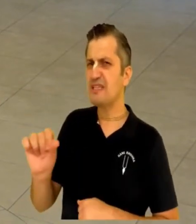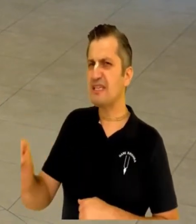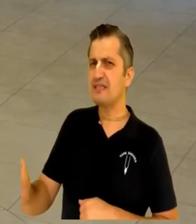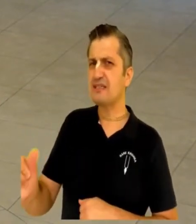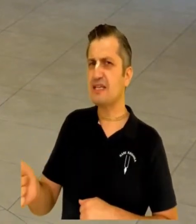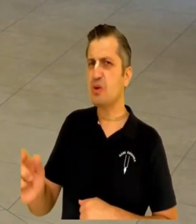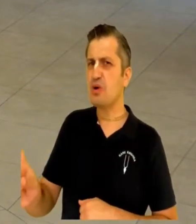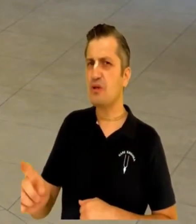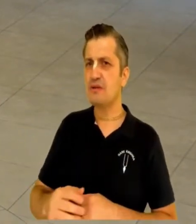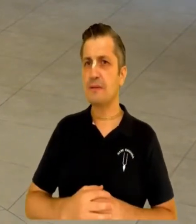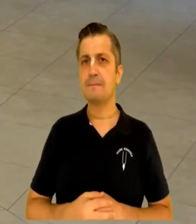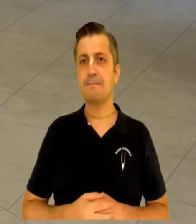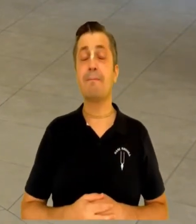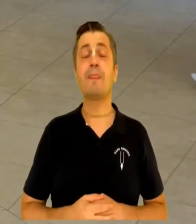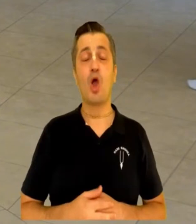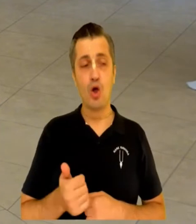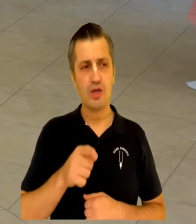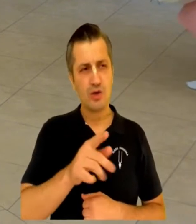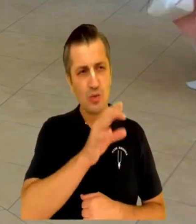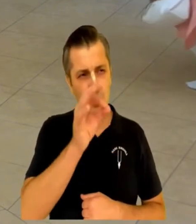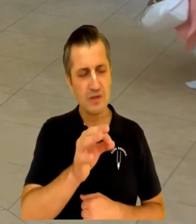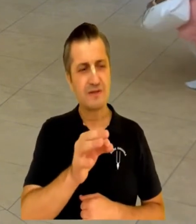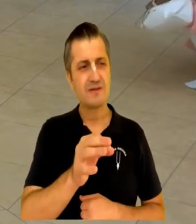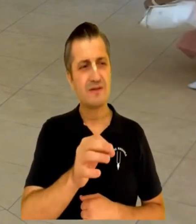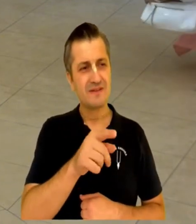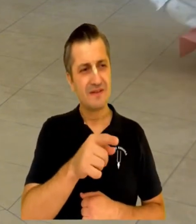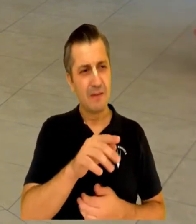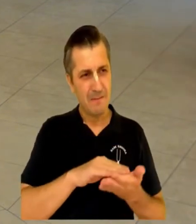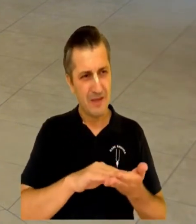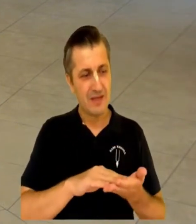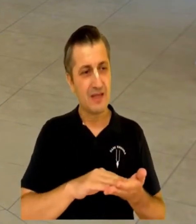So the way I understood the question is that once you learn that lessons, what are you going to do with them, or